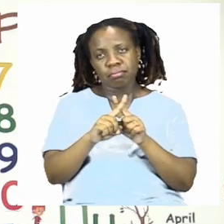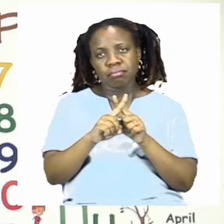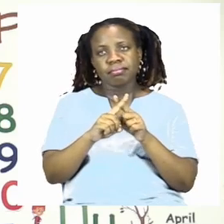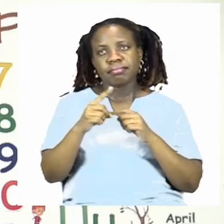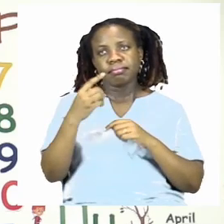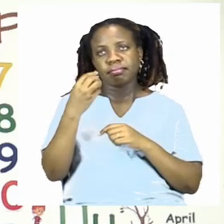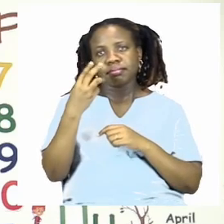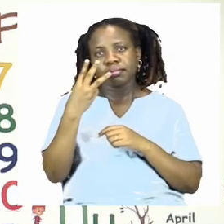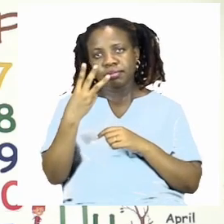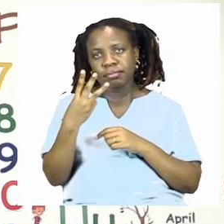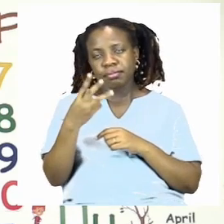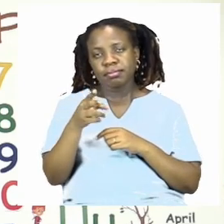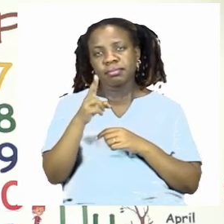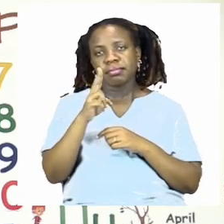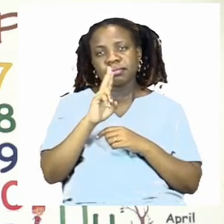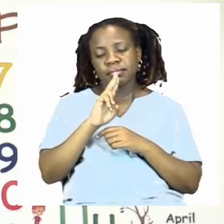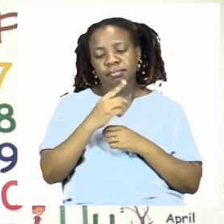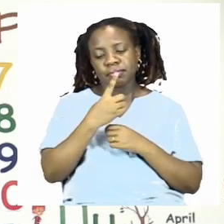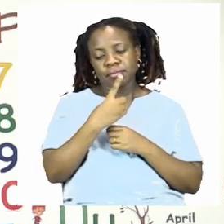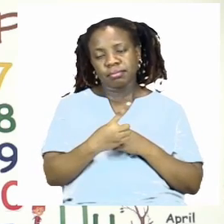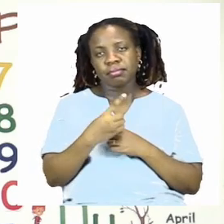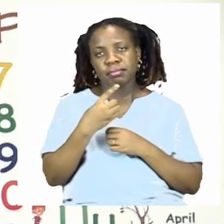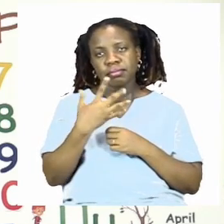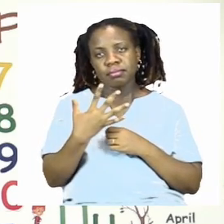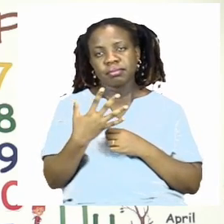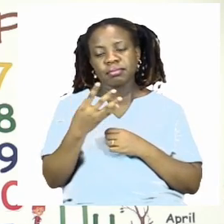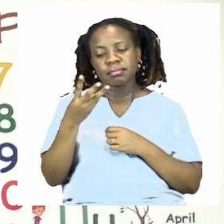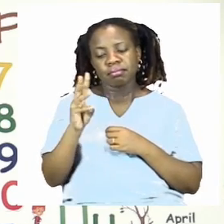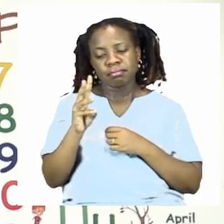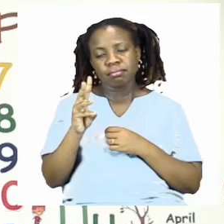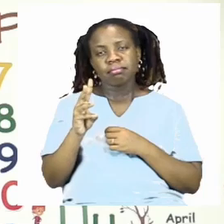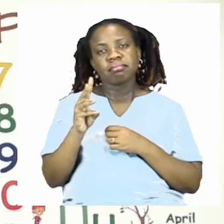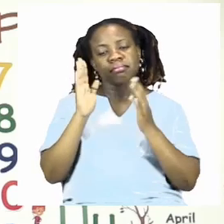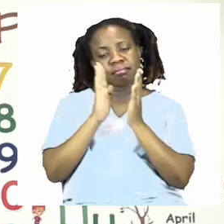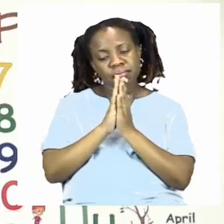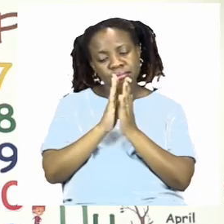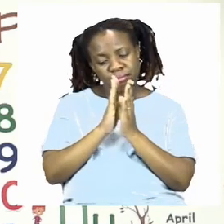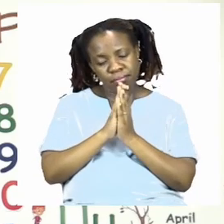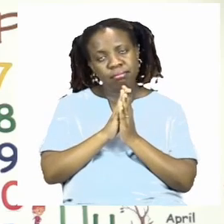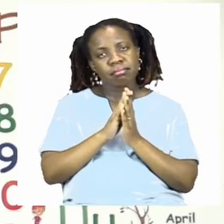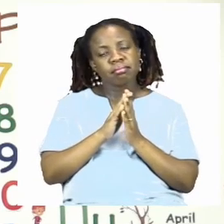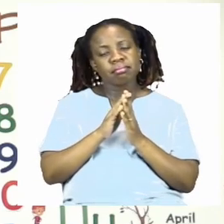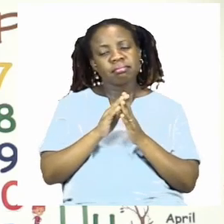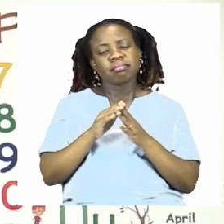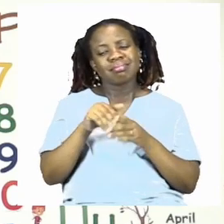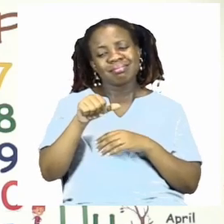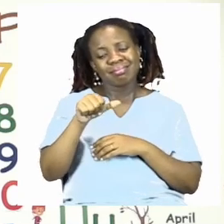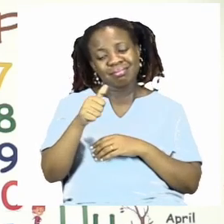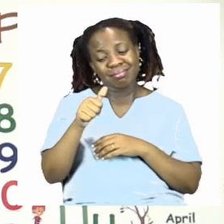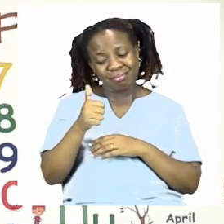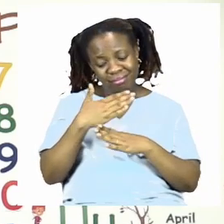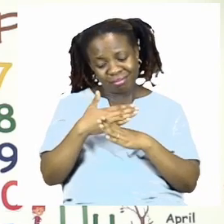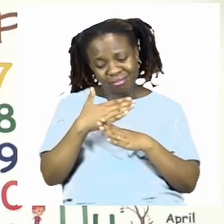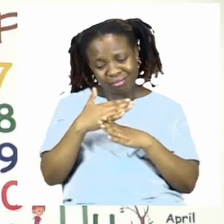156. Now everyone, I want you to go back to these examples and then you use the same method to